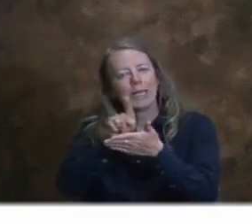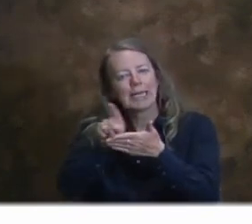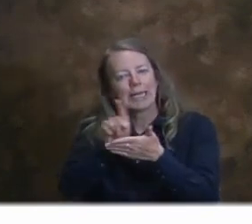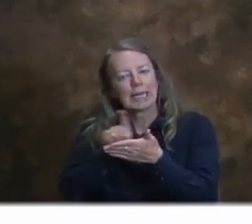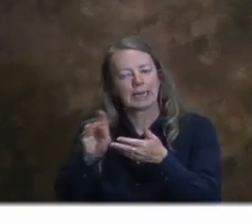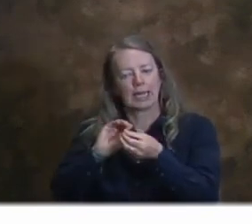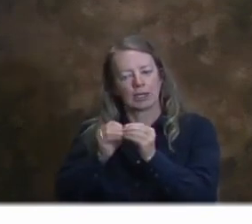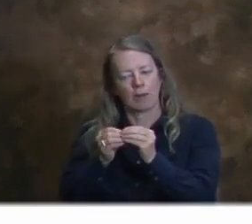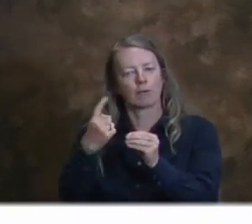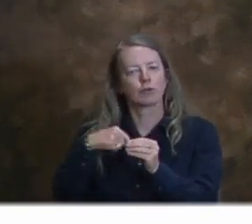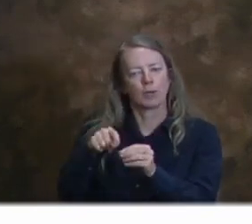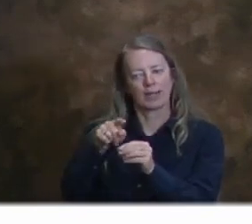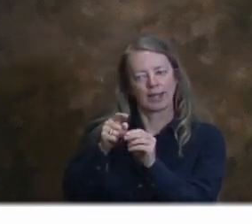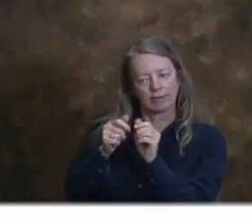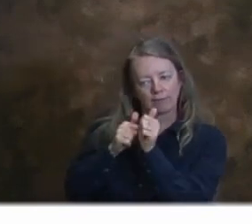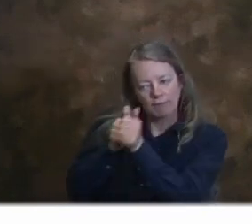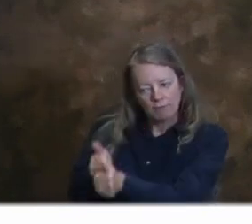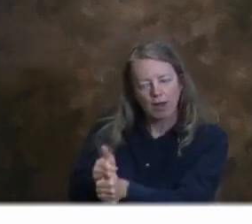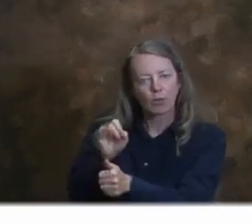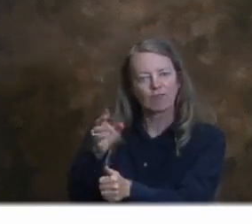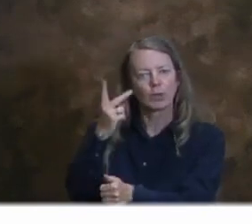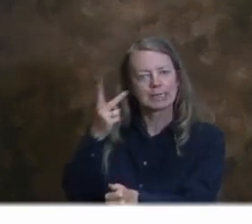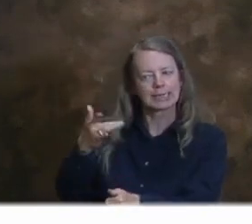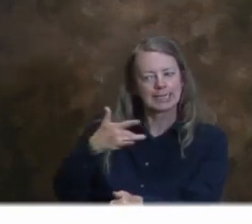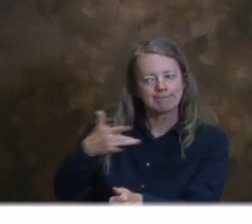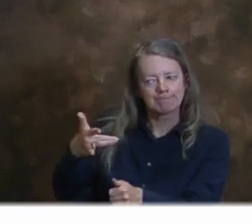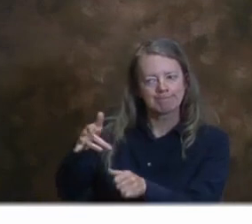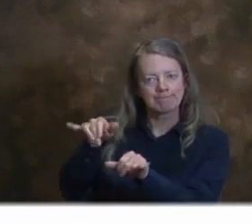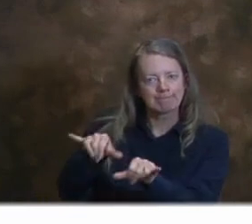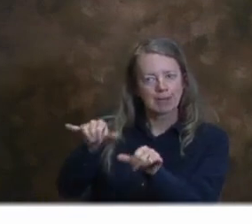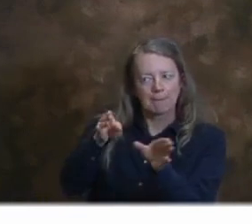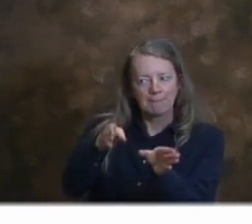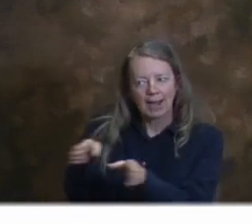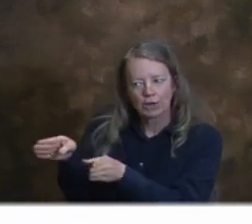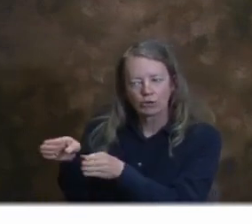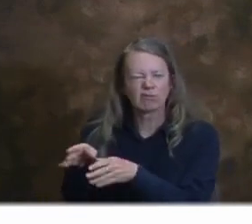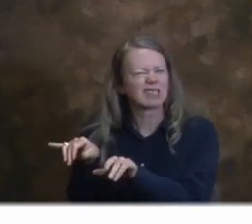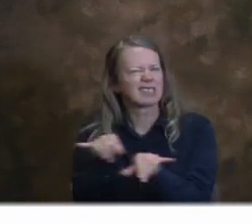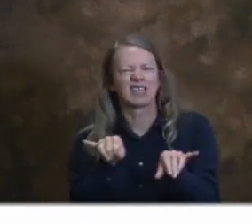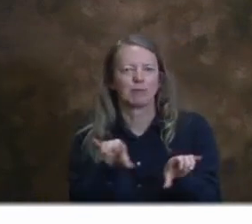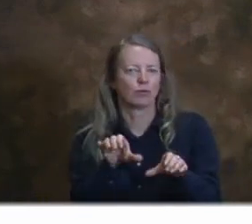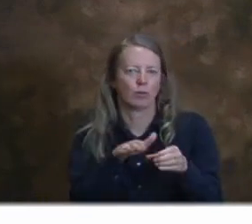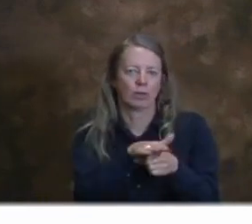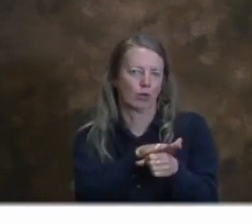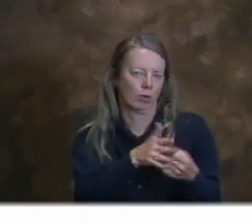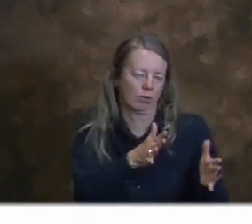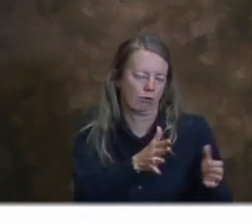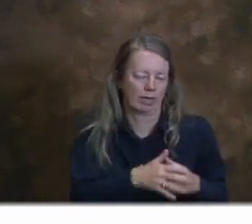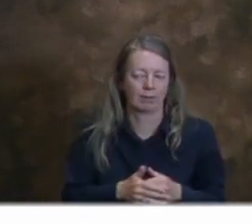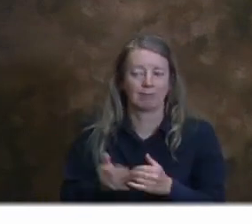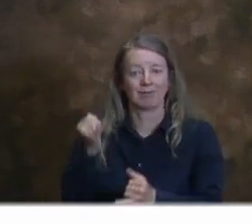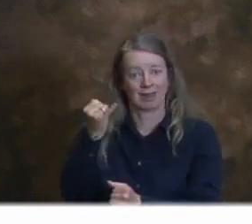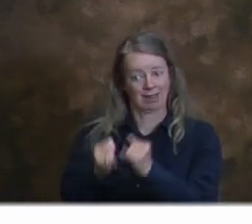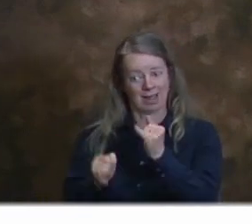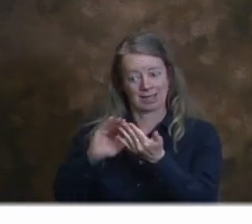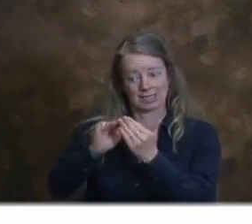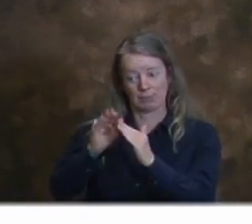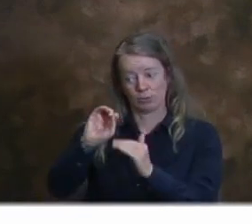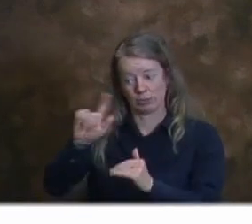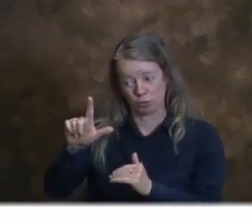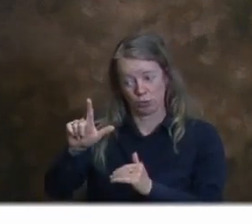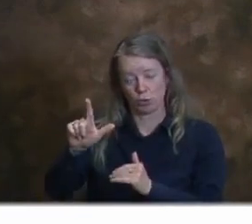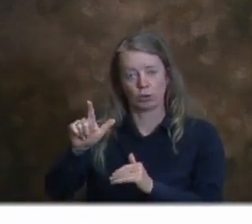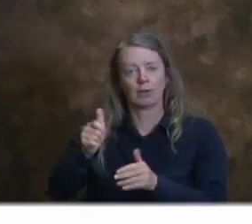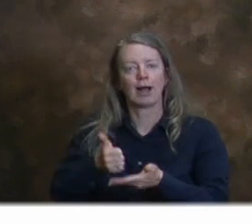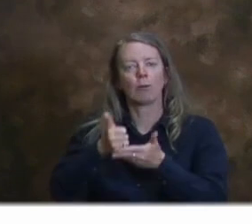trends, which is much like what we've already been doing locally. And lastly, it reduces confusion to move to one consistent